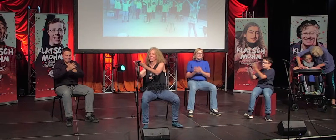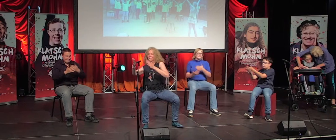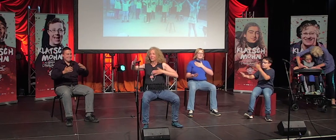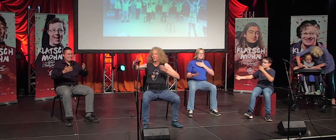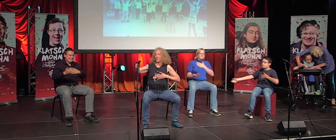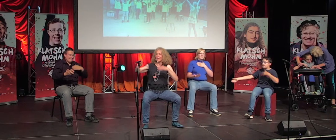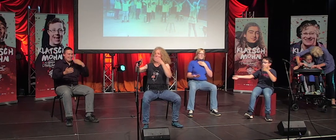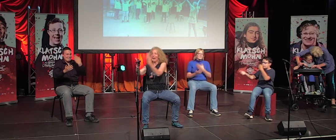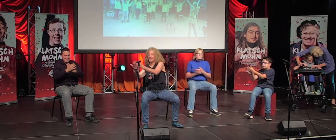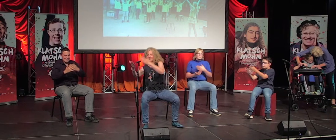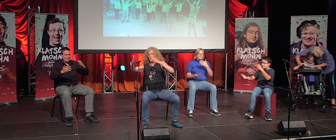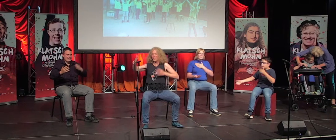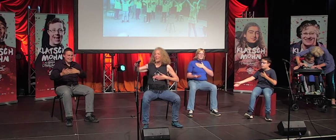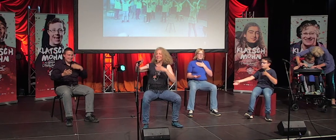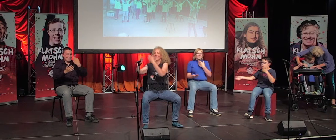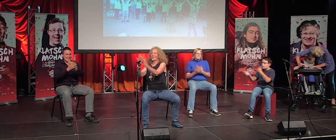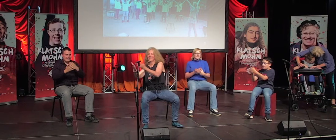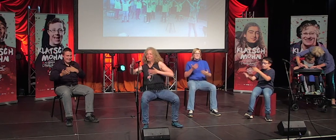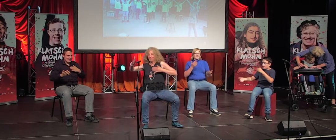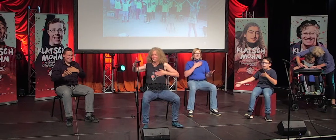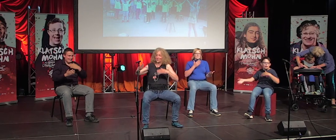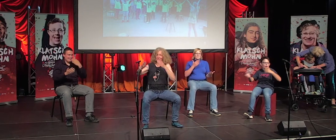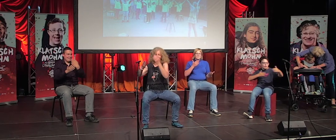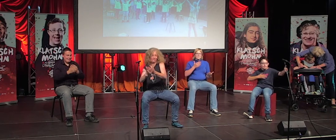night. Andere Seite.